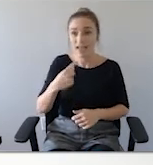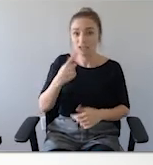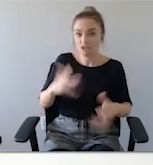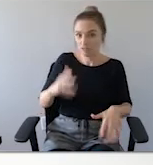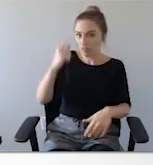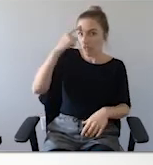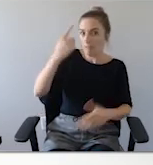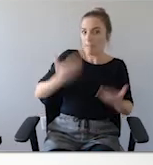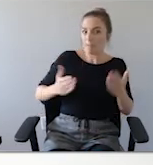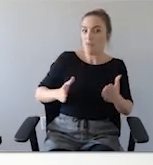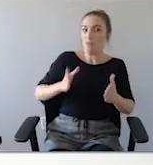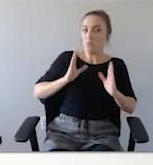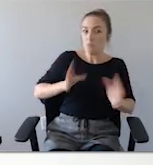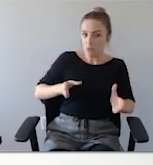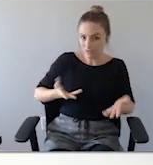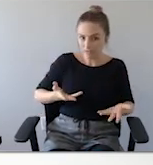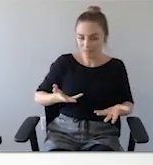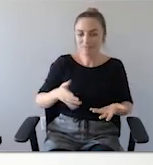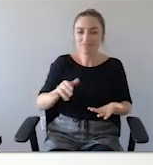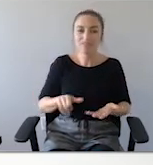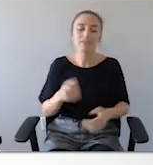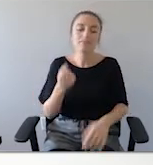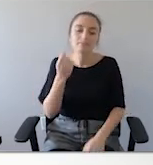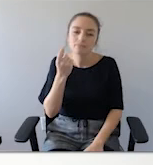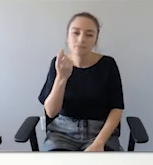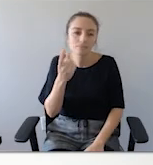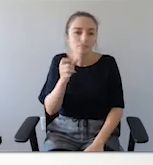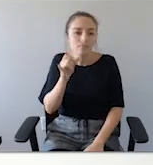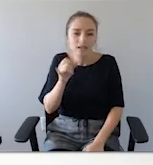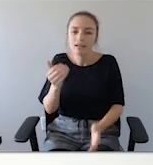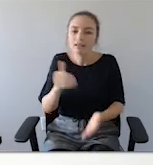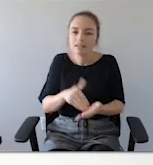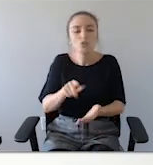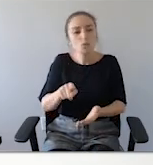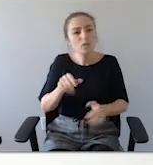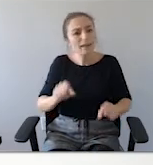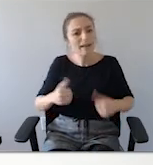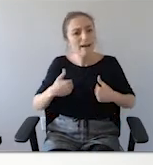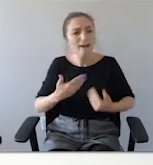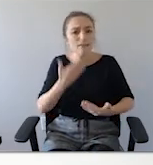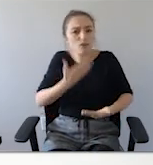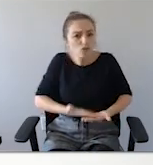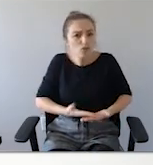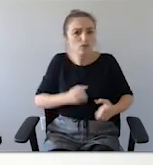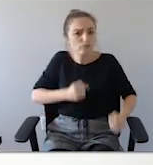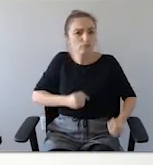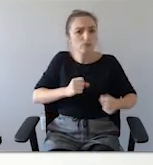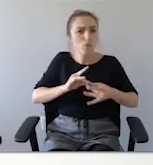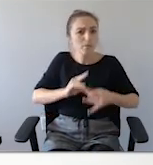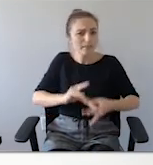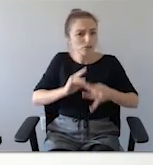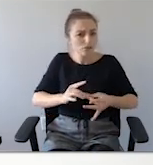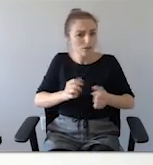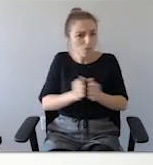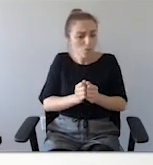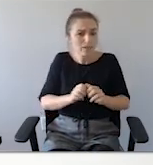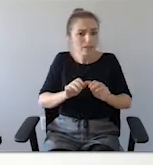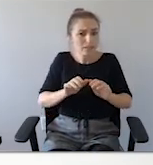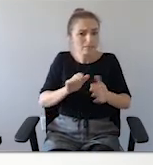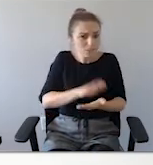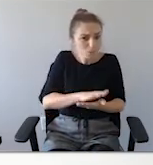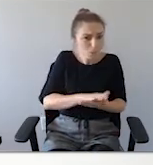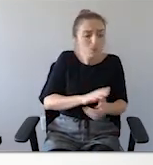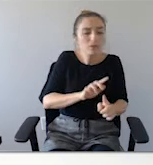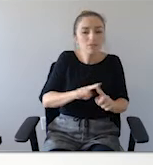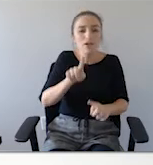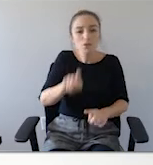have a great relationship with your schools, but you have to be able to give off an air of either one, I know